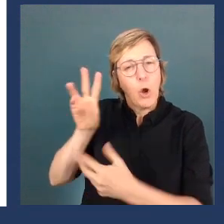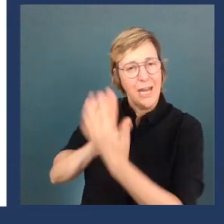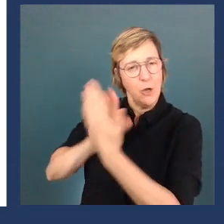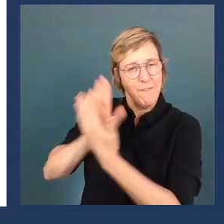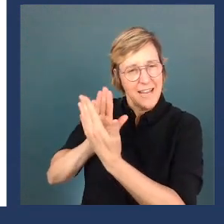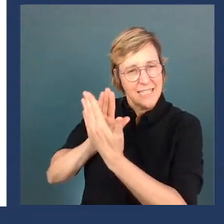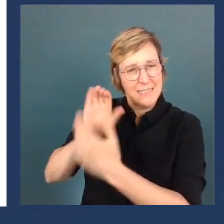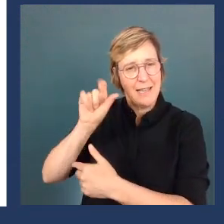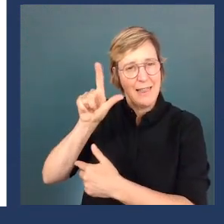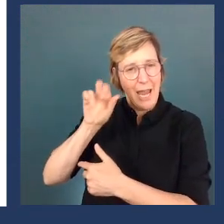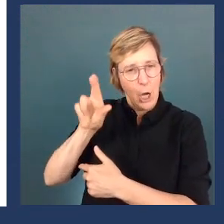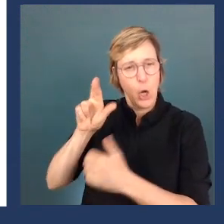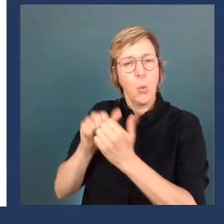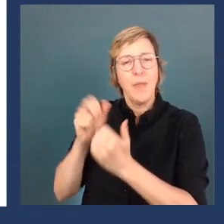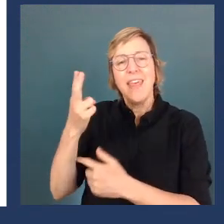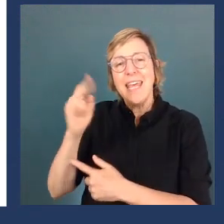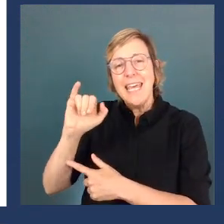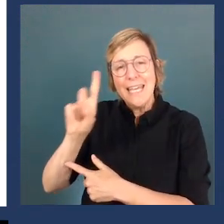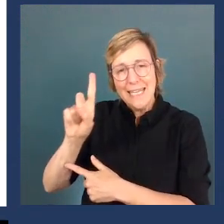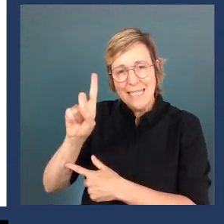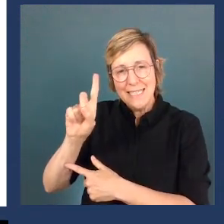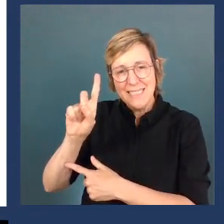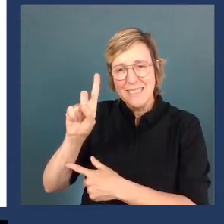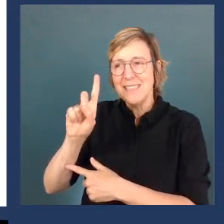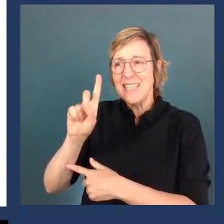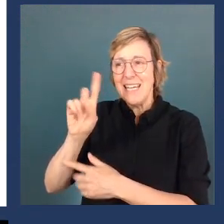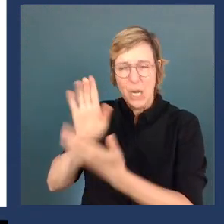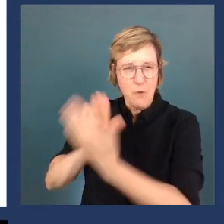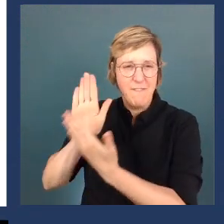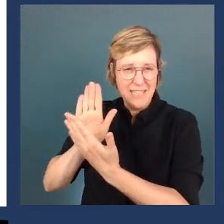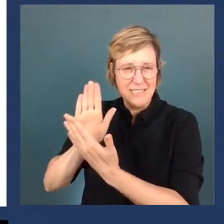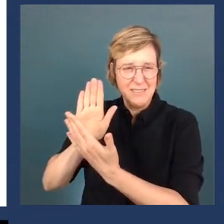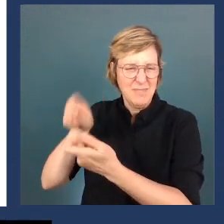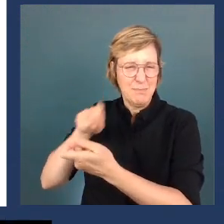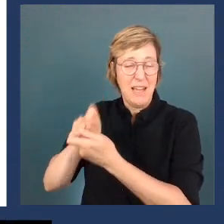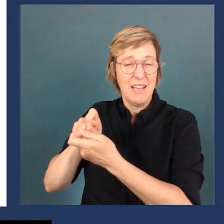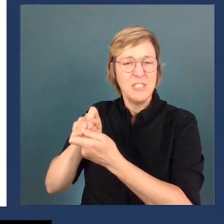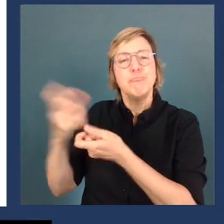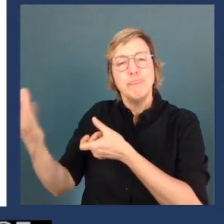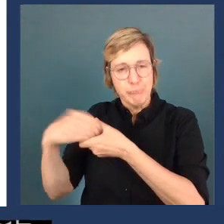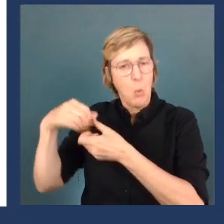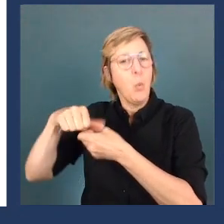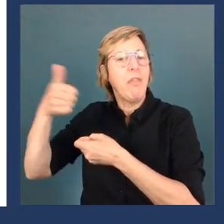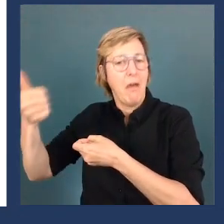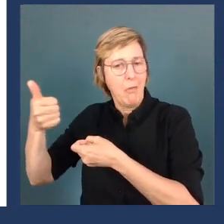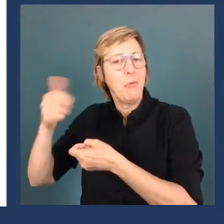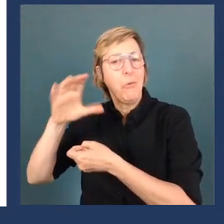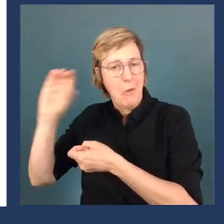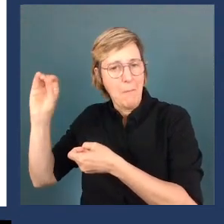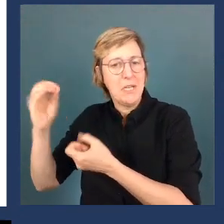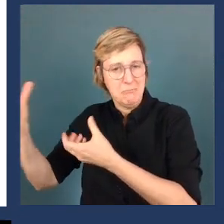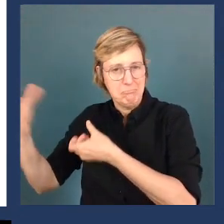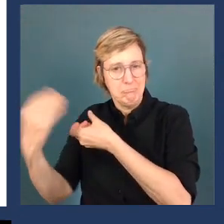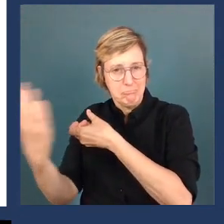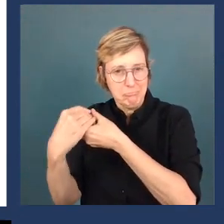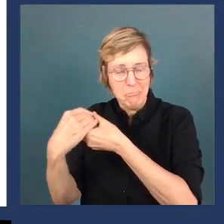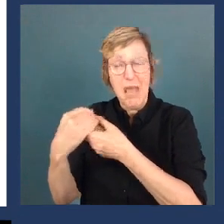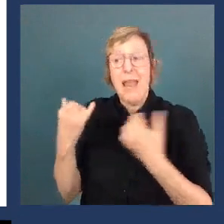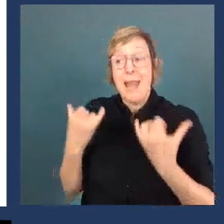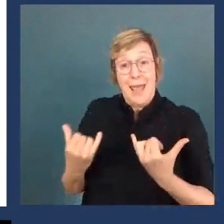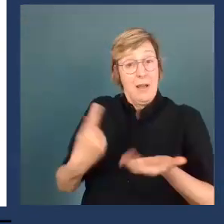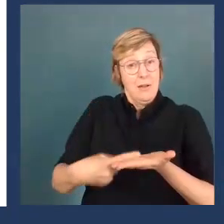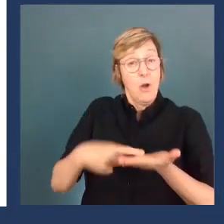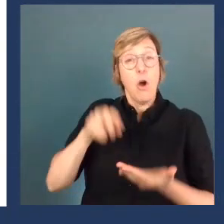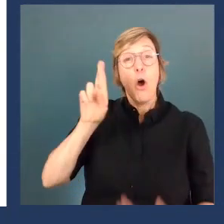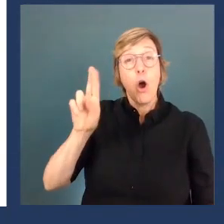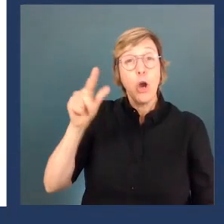layer with the HID interface specification that we developed with a number of third-party partners. Today, we're going to talk about Rgb eye tracking.